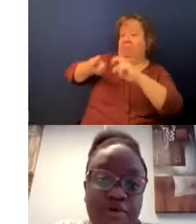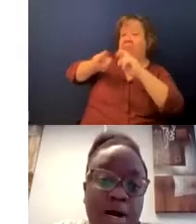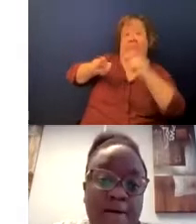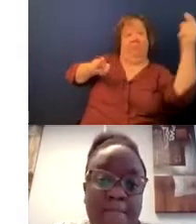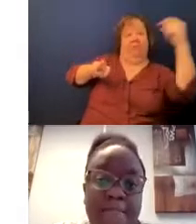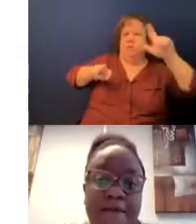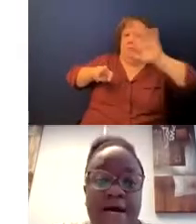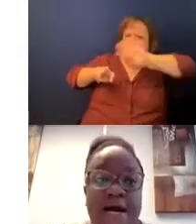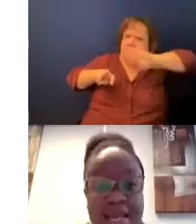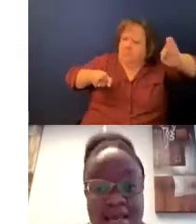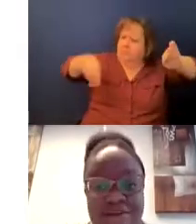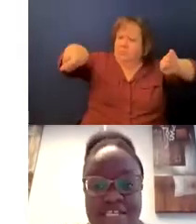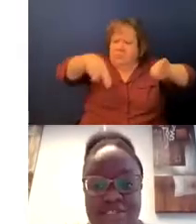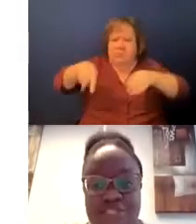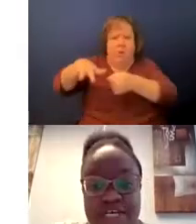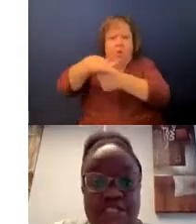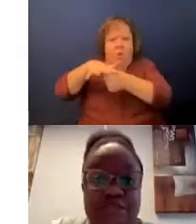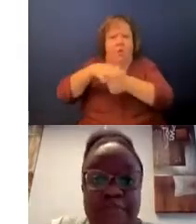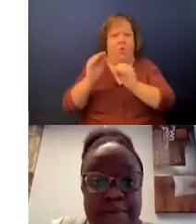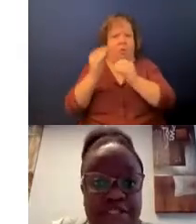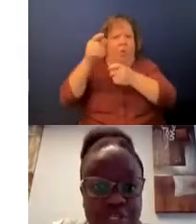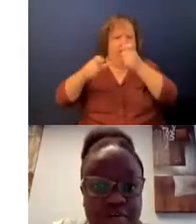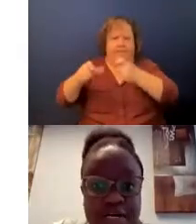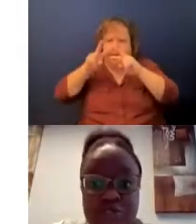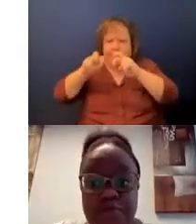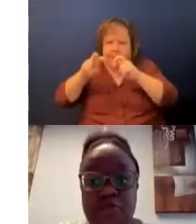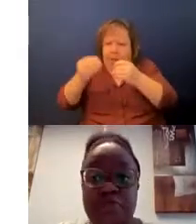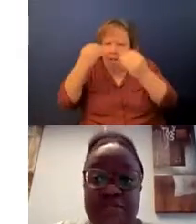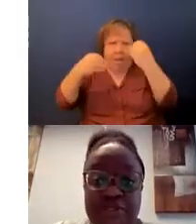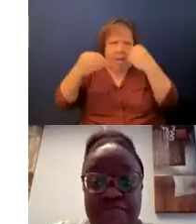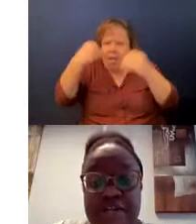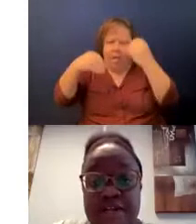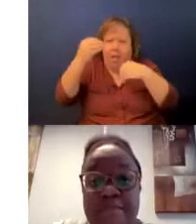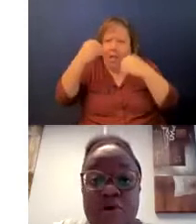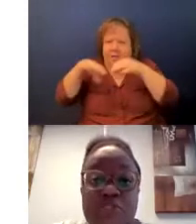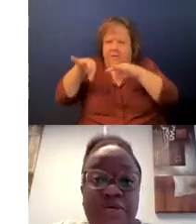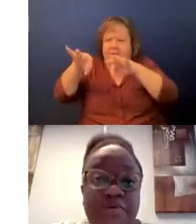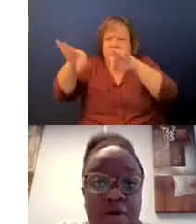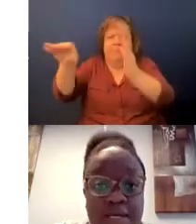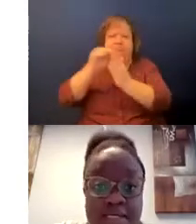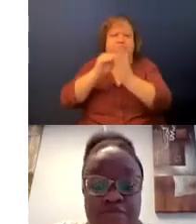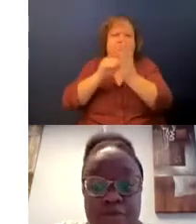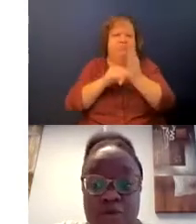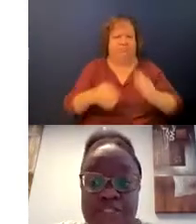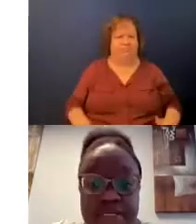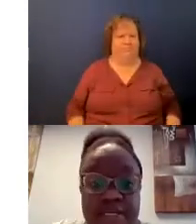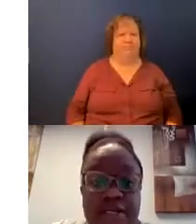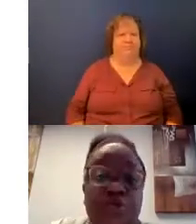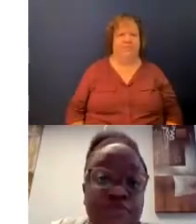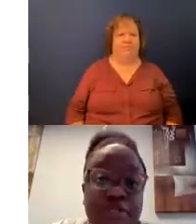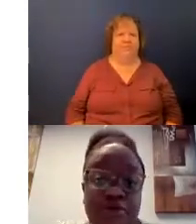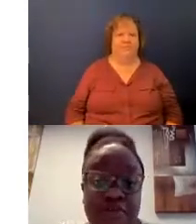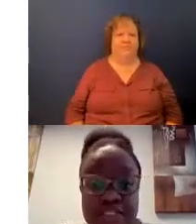their own work. Again, research to change is purpose-driven as opposed to method-driven, because we recognize from what we see